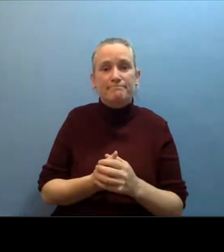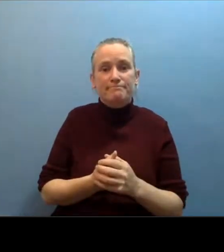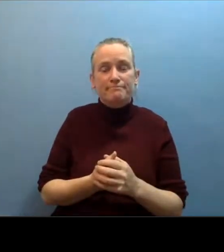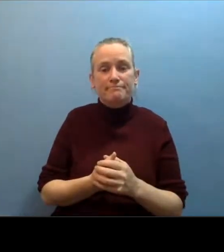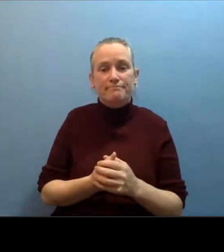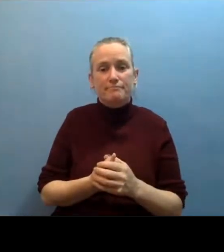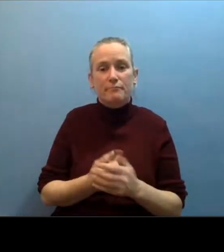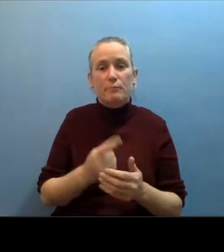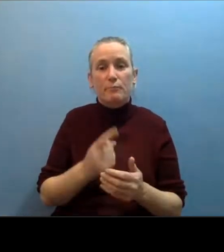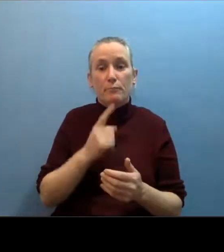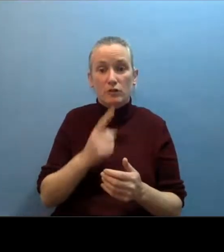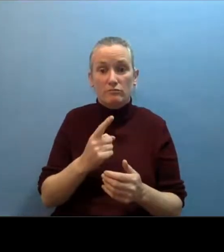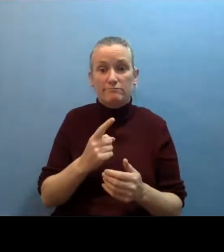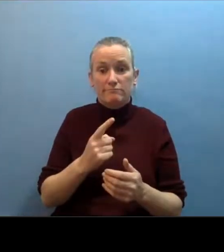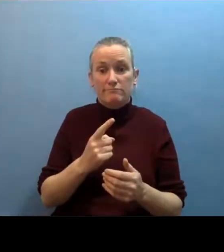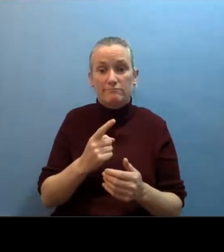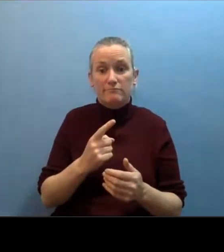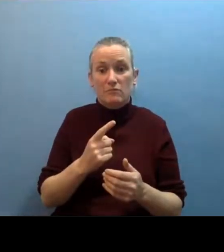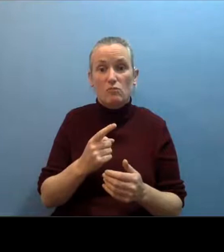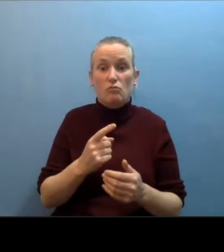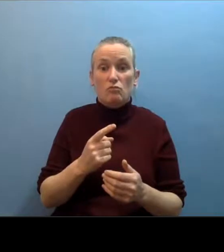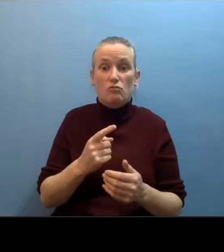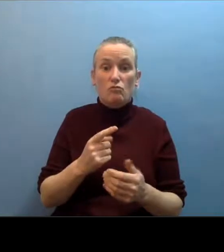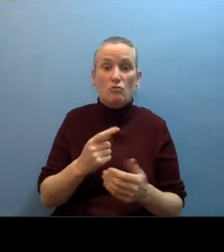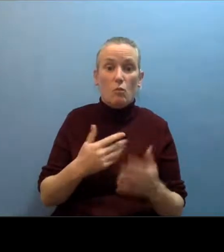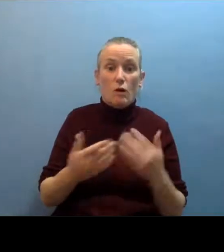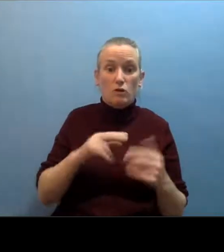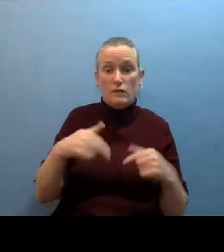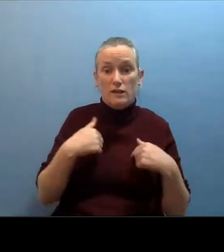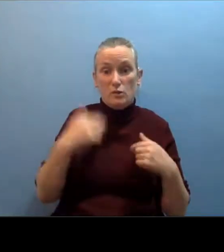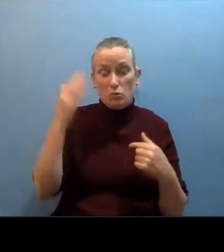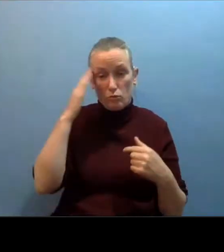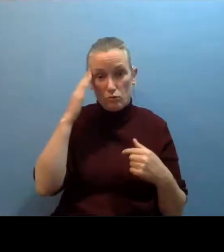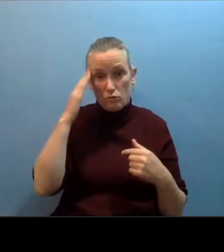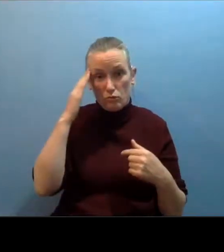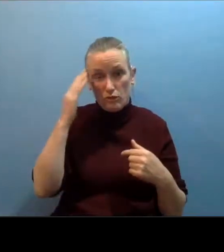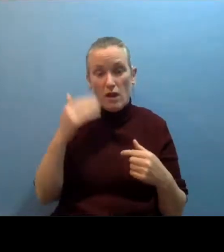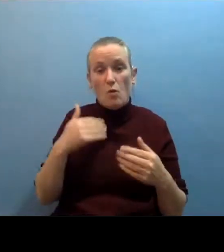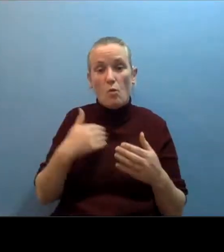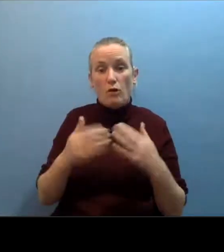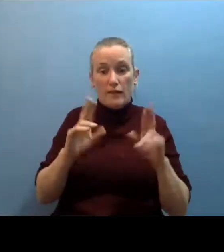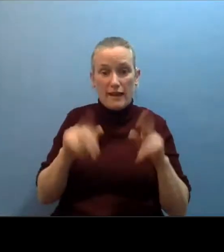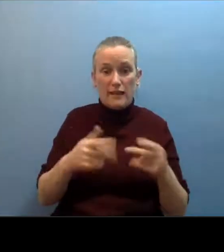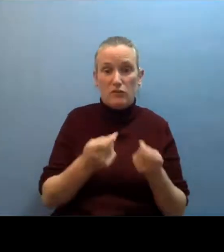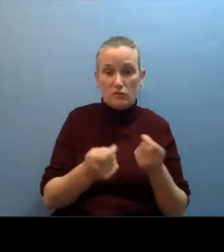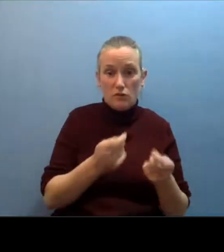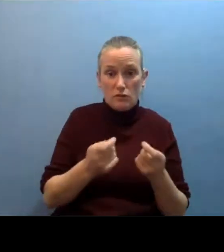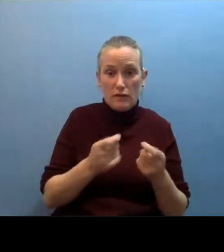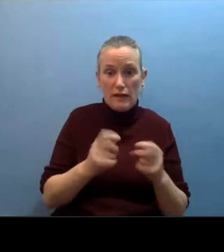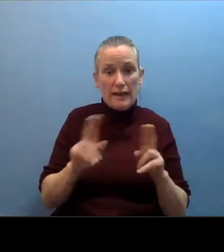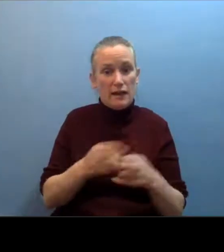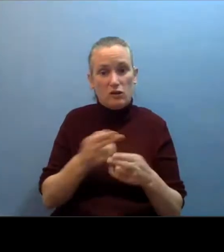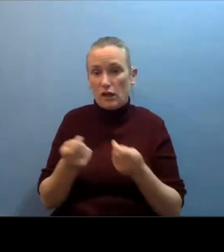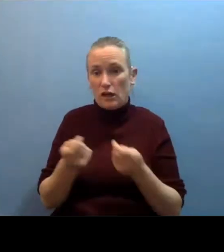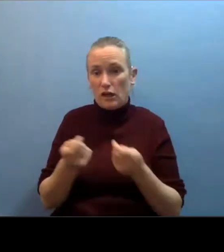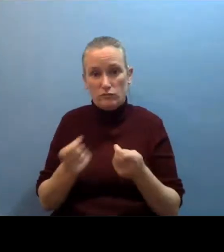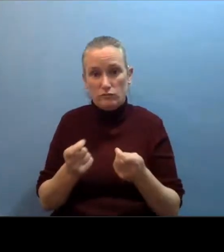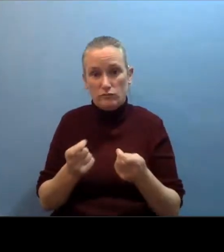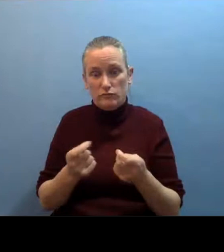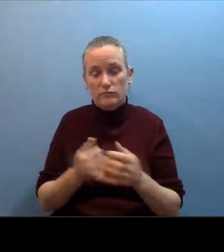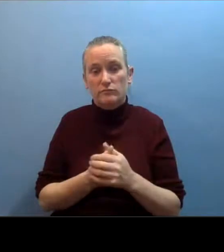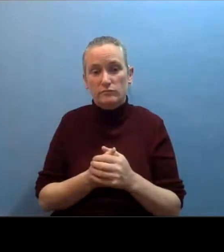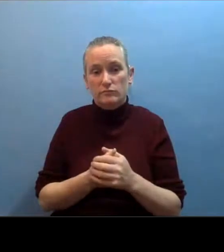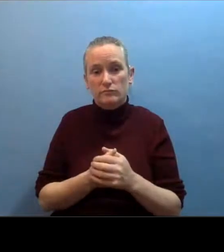what the reality of the situation is. What do we know? What can we control? What can we not control? So, you